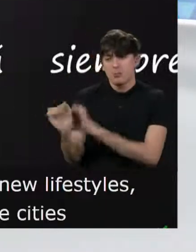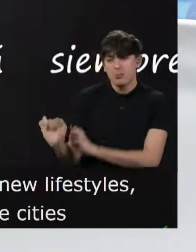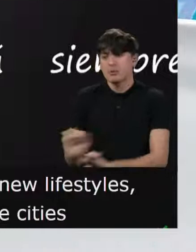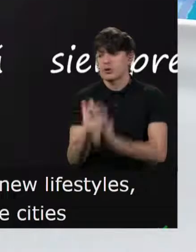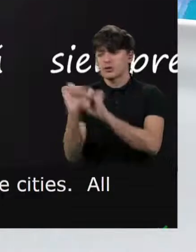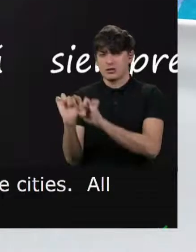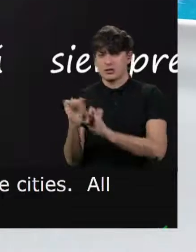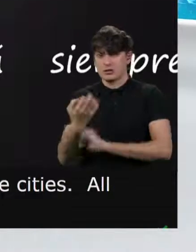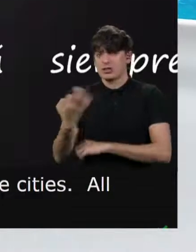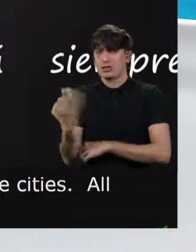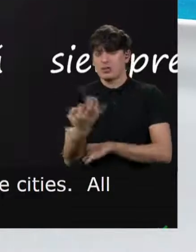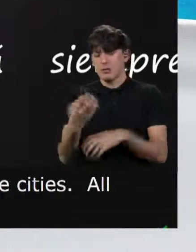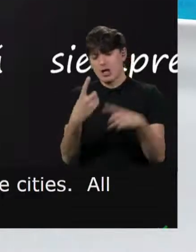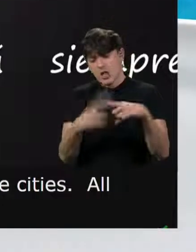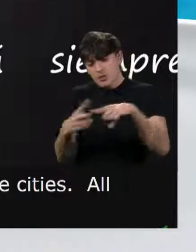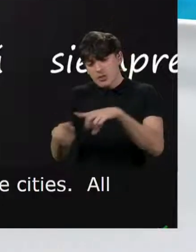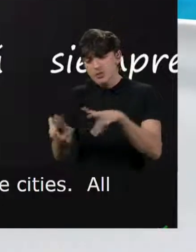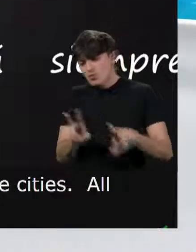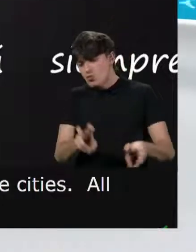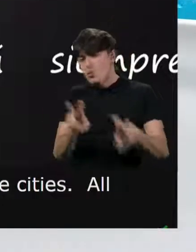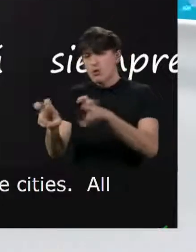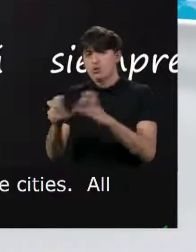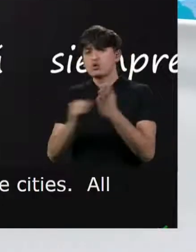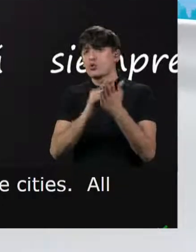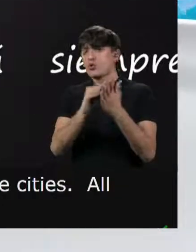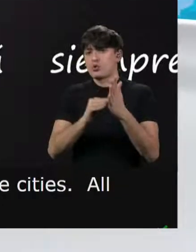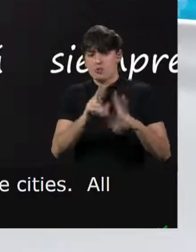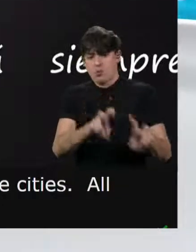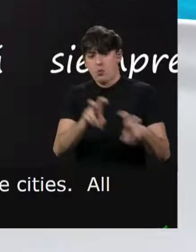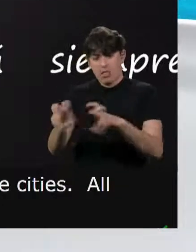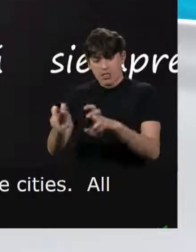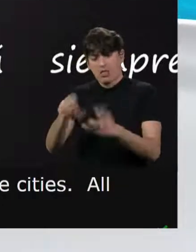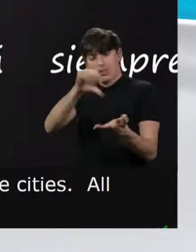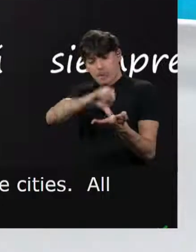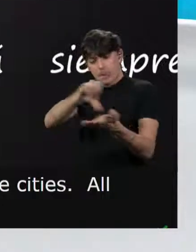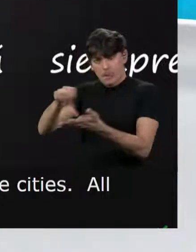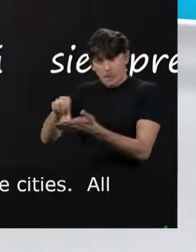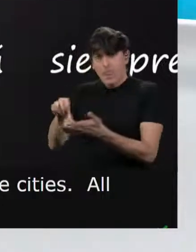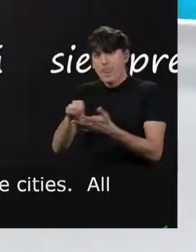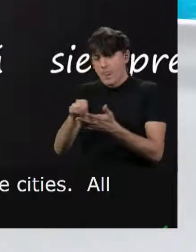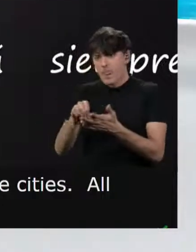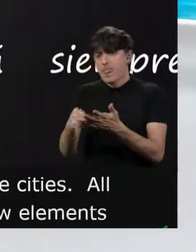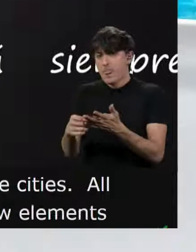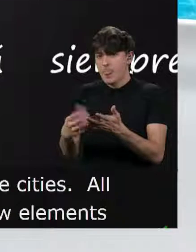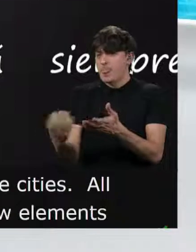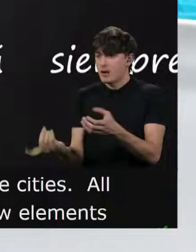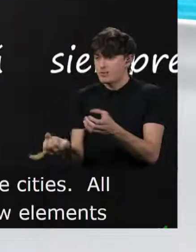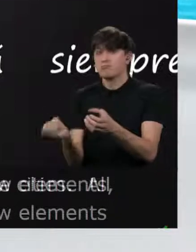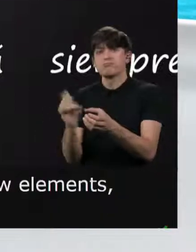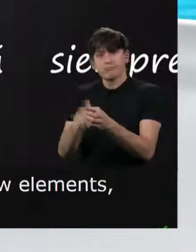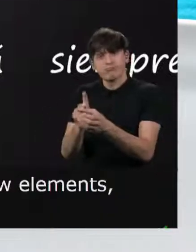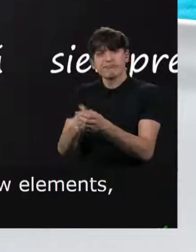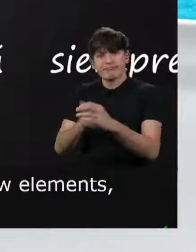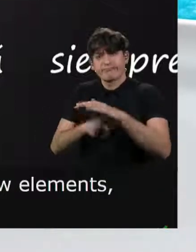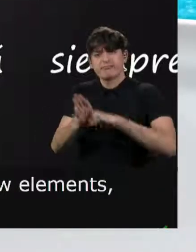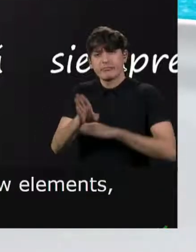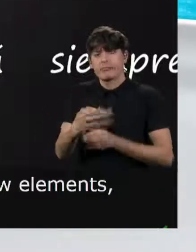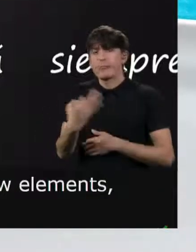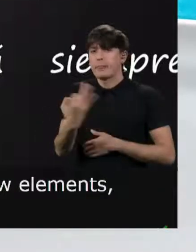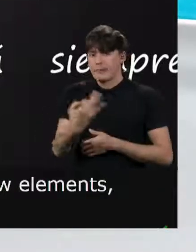protected when using these new elements, these innovative solutions in cities. And